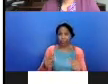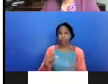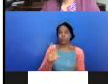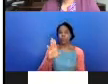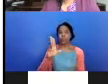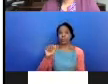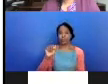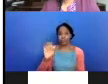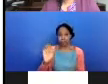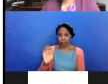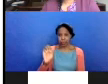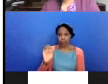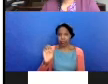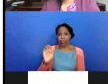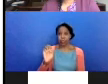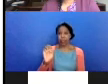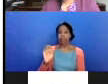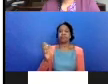come back into focus in terms of